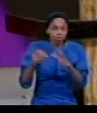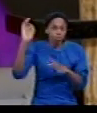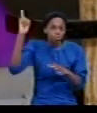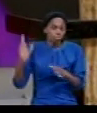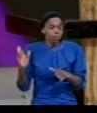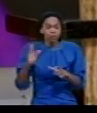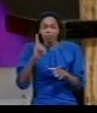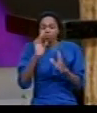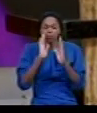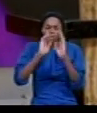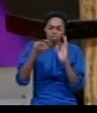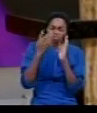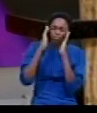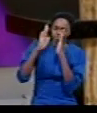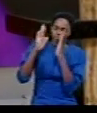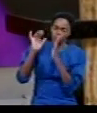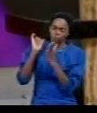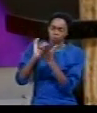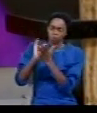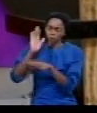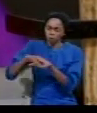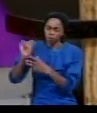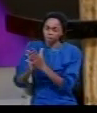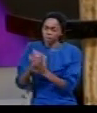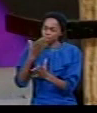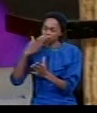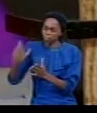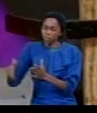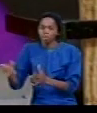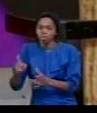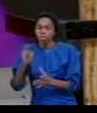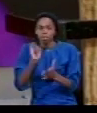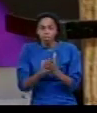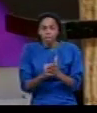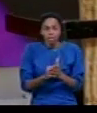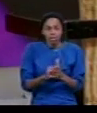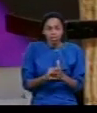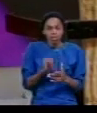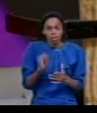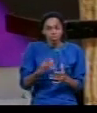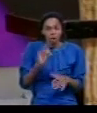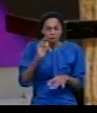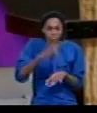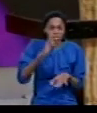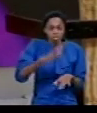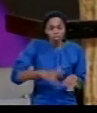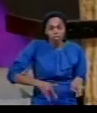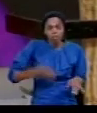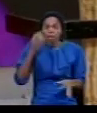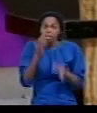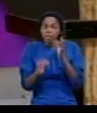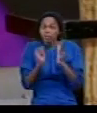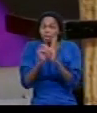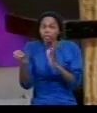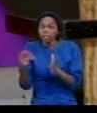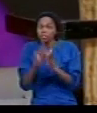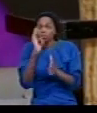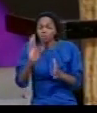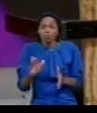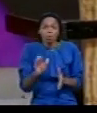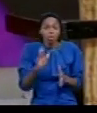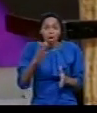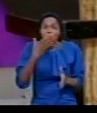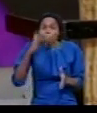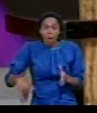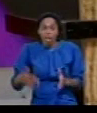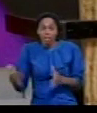thing, that focus will bring feeling. And then if that thing is a bad thing and you focus on